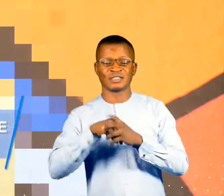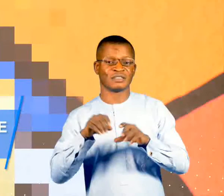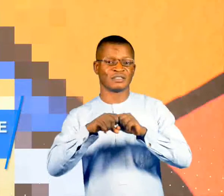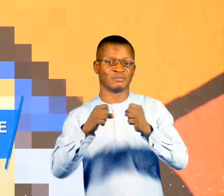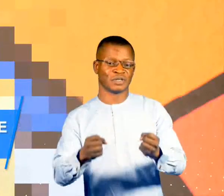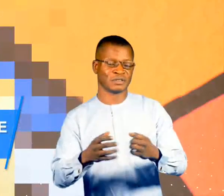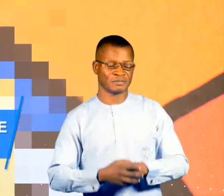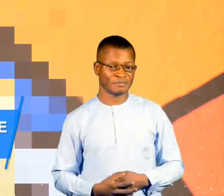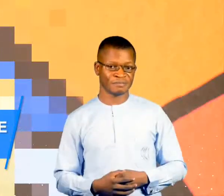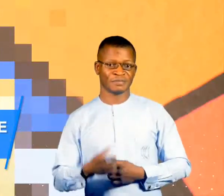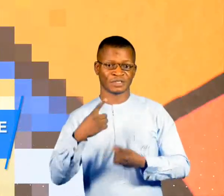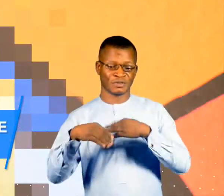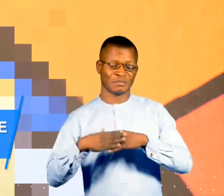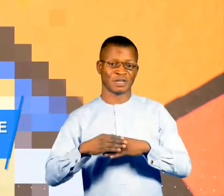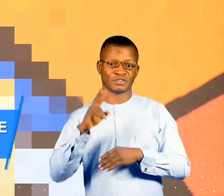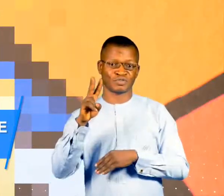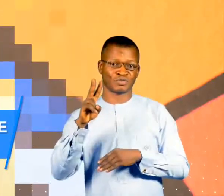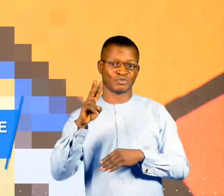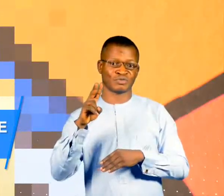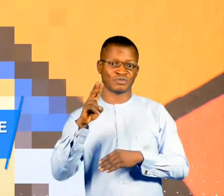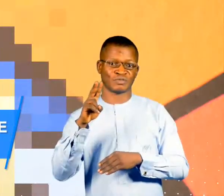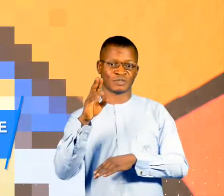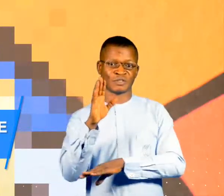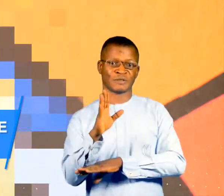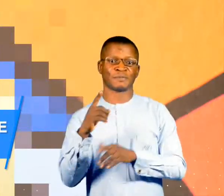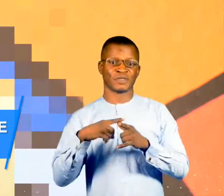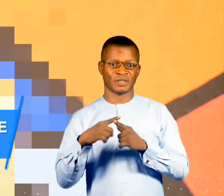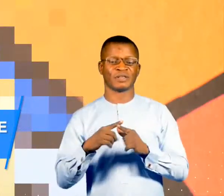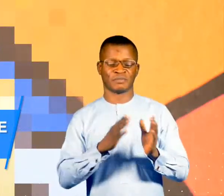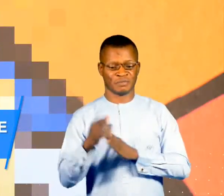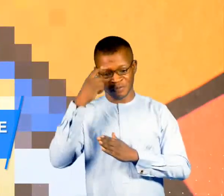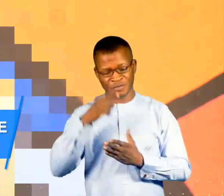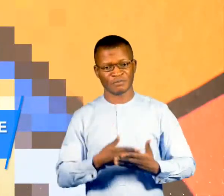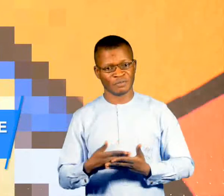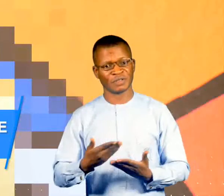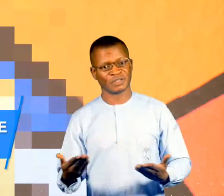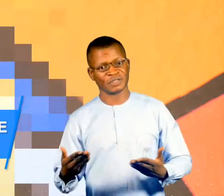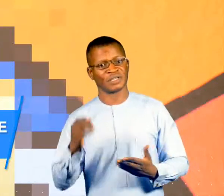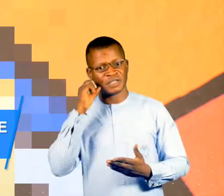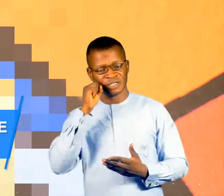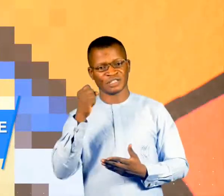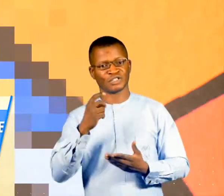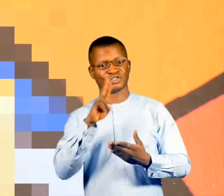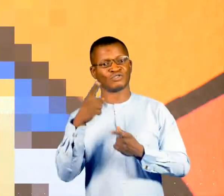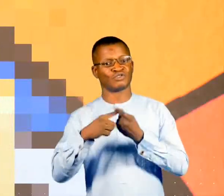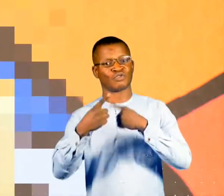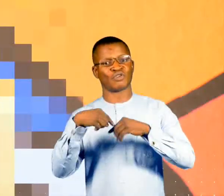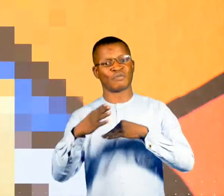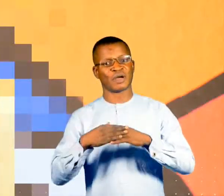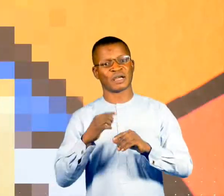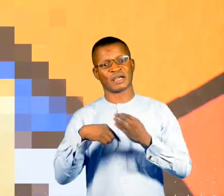I've already do break. Come back 2 o'clock. Then prepare for her baby